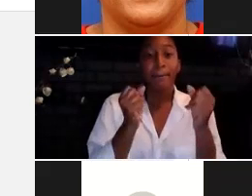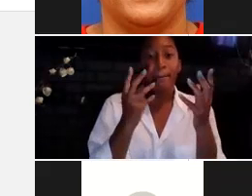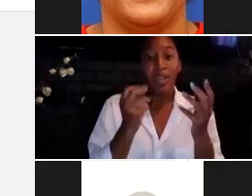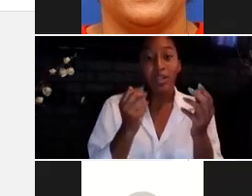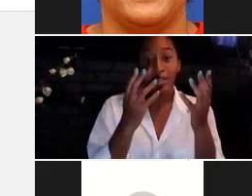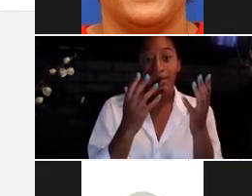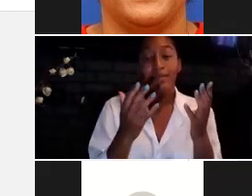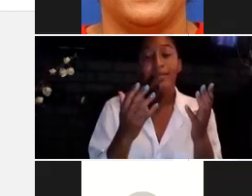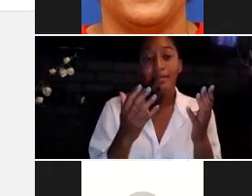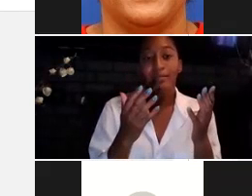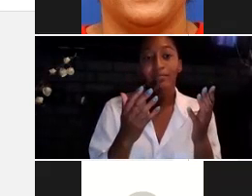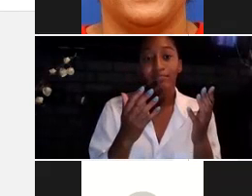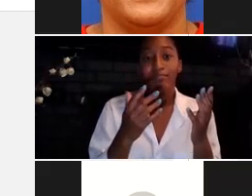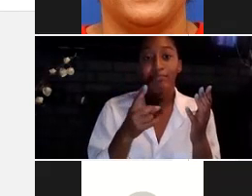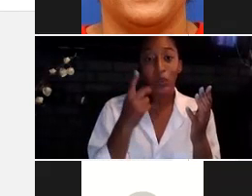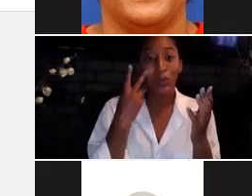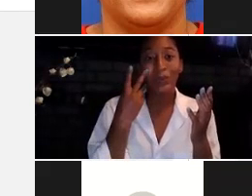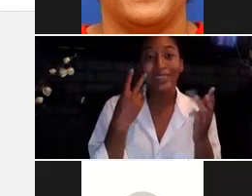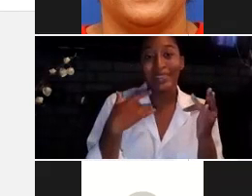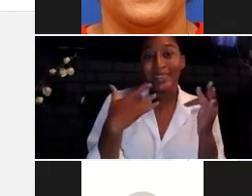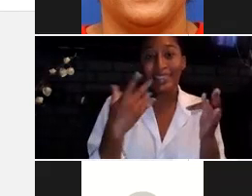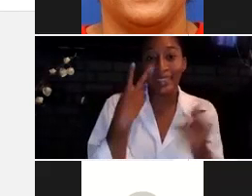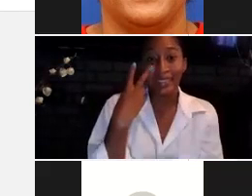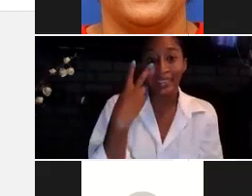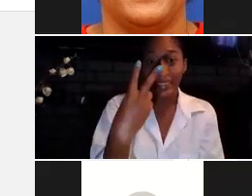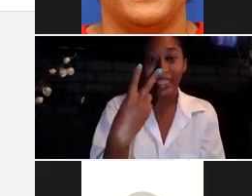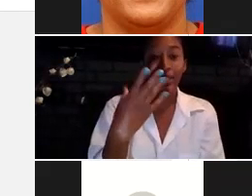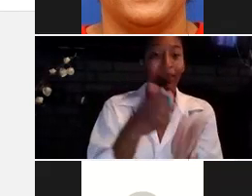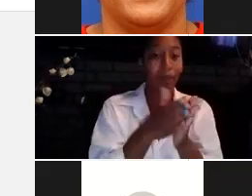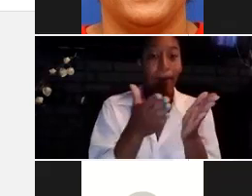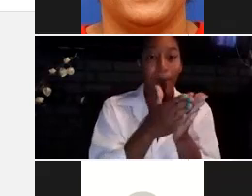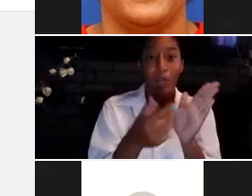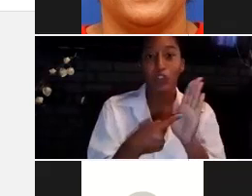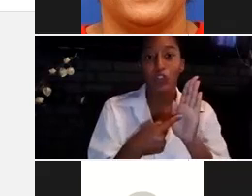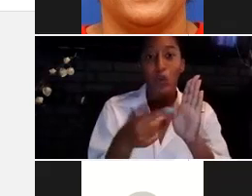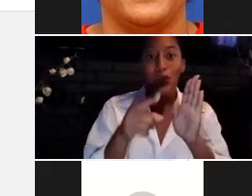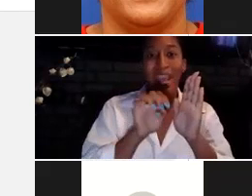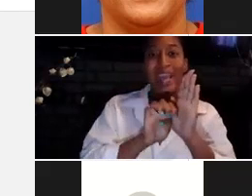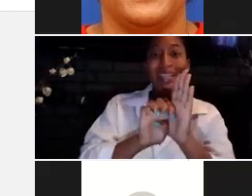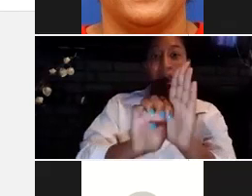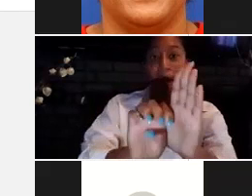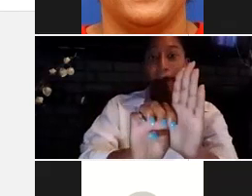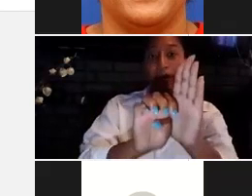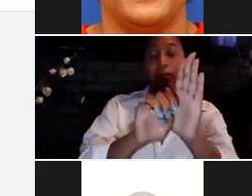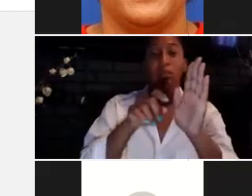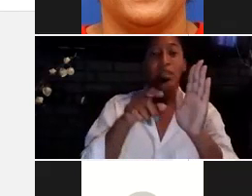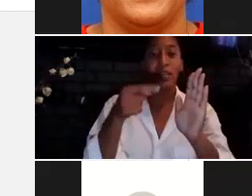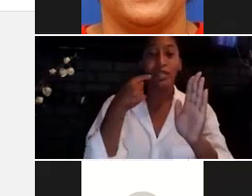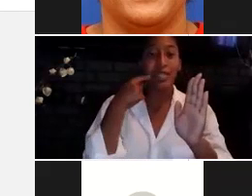in textbook or examples, they'll use an arrow to represent a vector